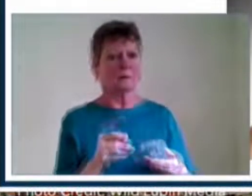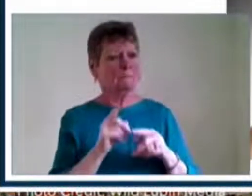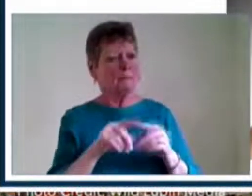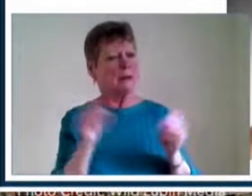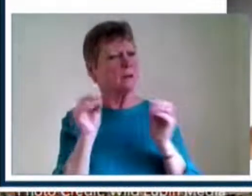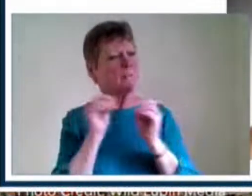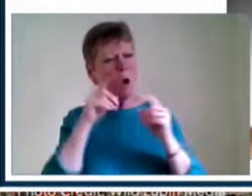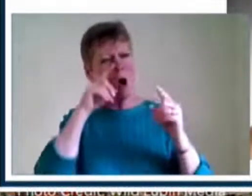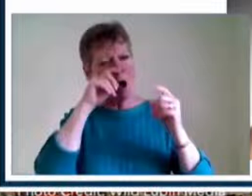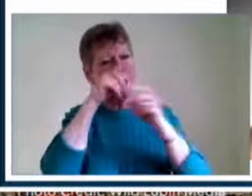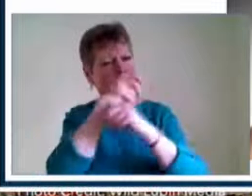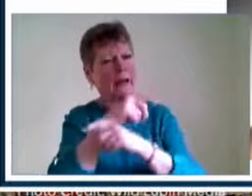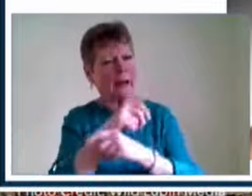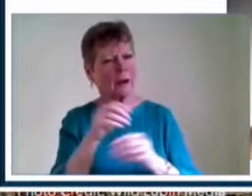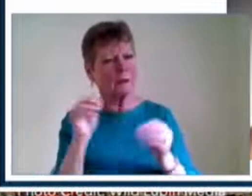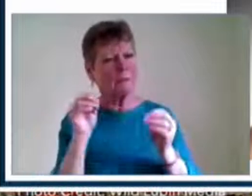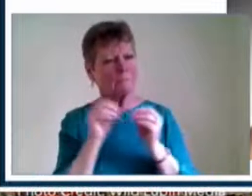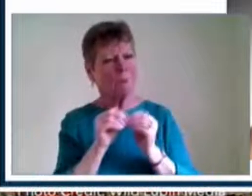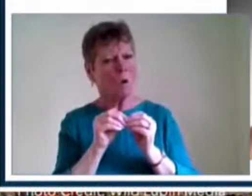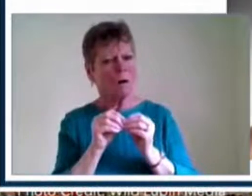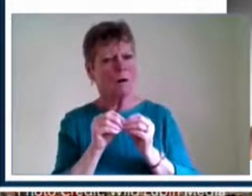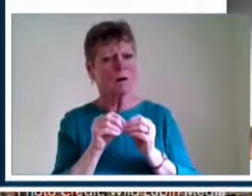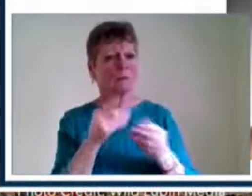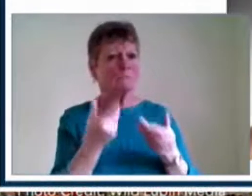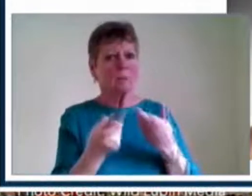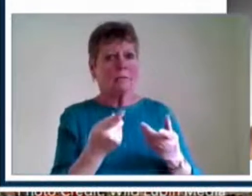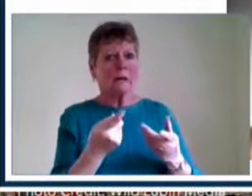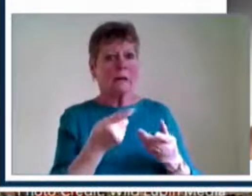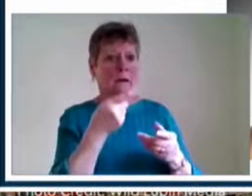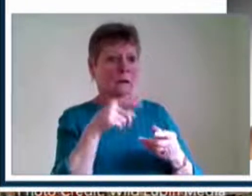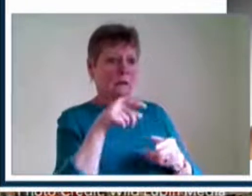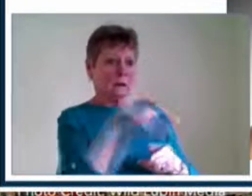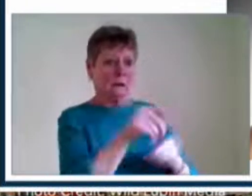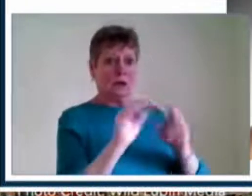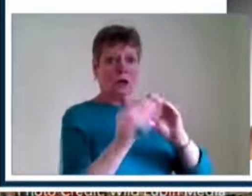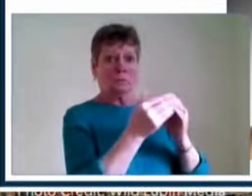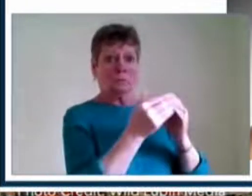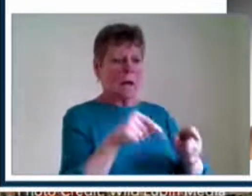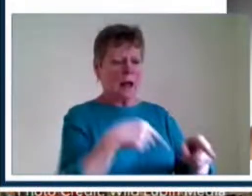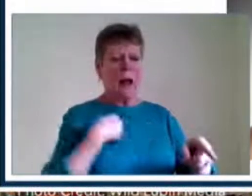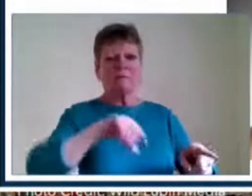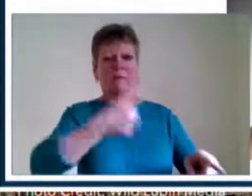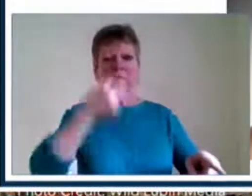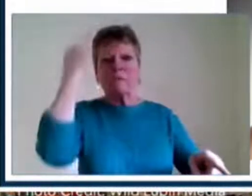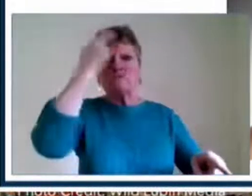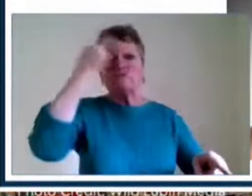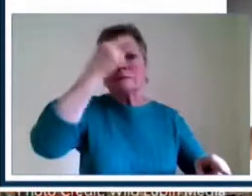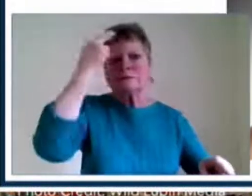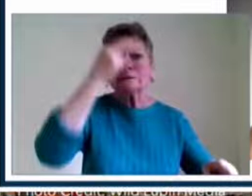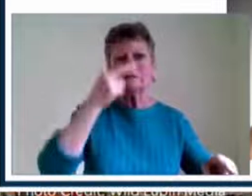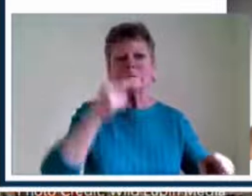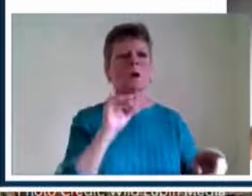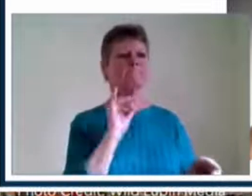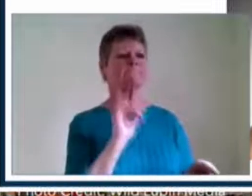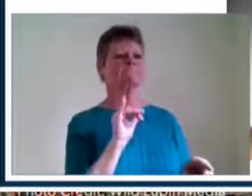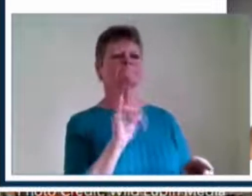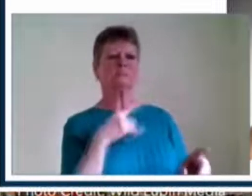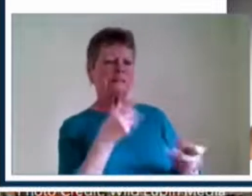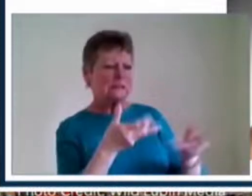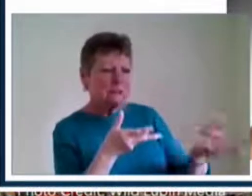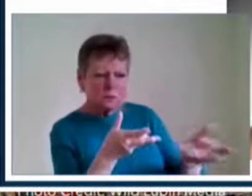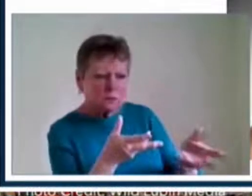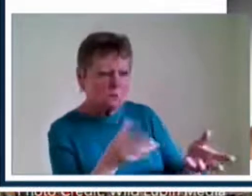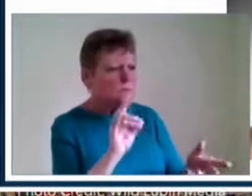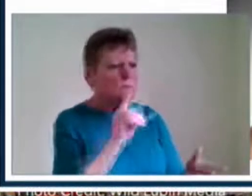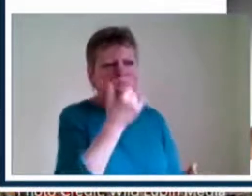to vaccination. So, and one community has different factors than another community. So we need to work with communities to understand, well,